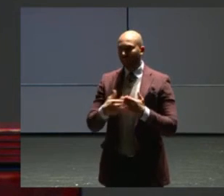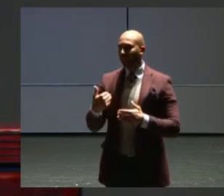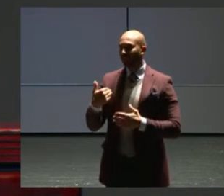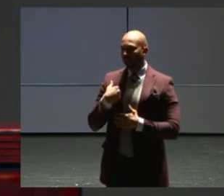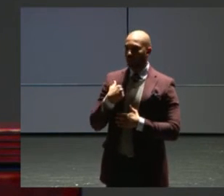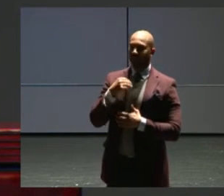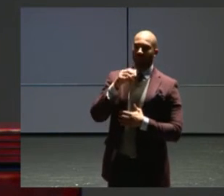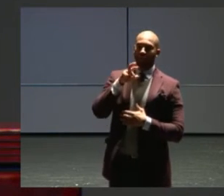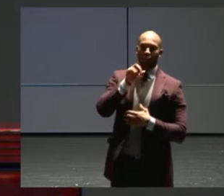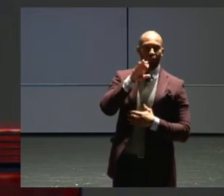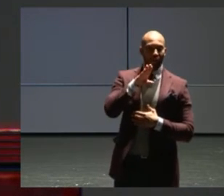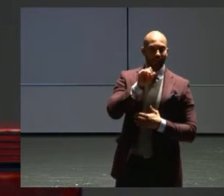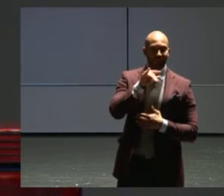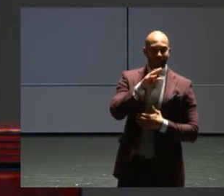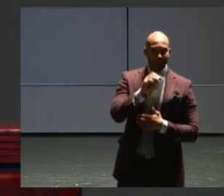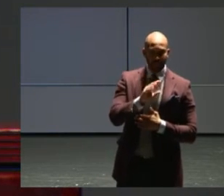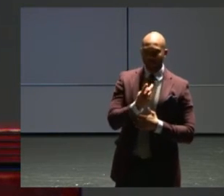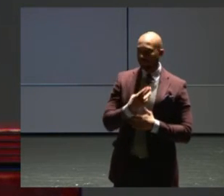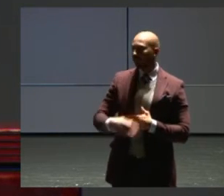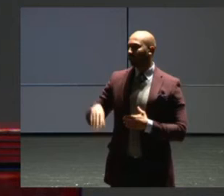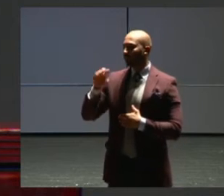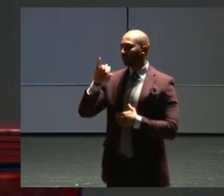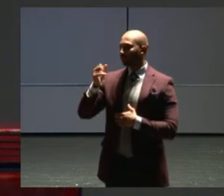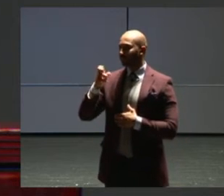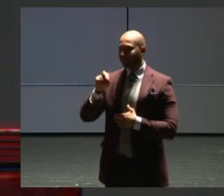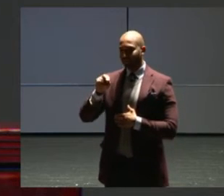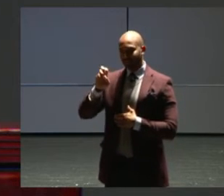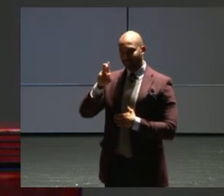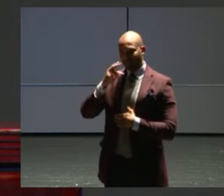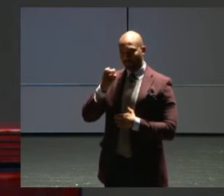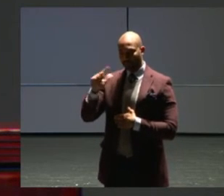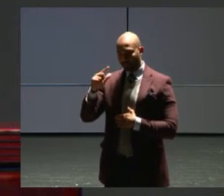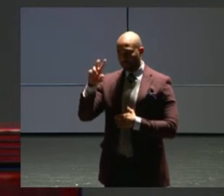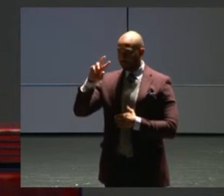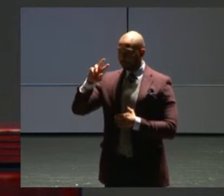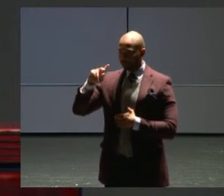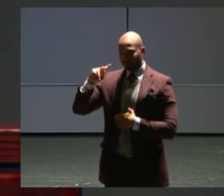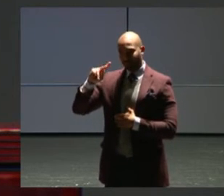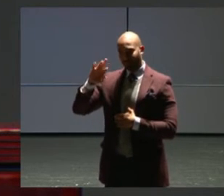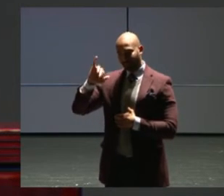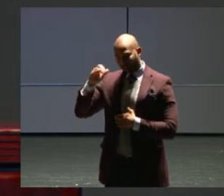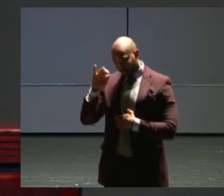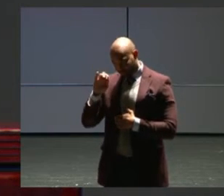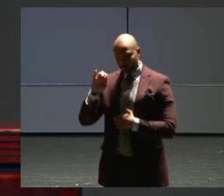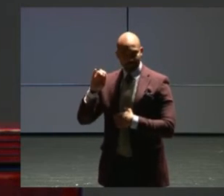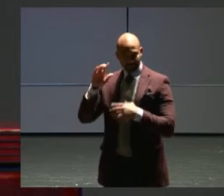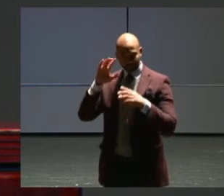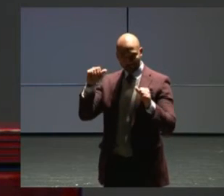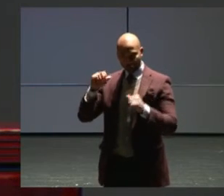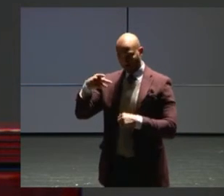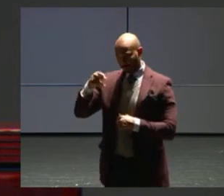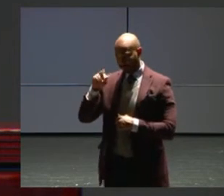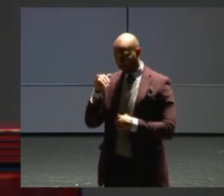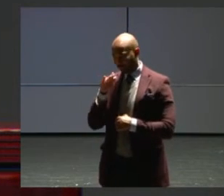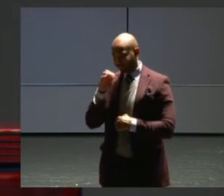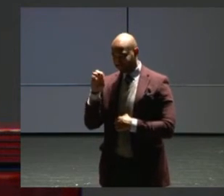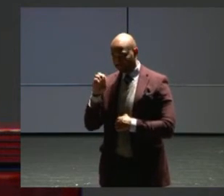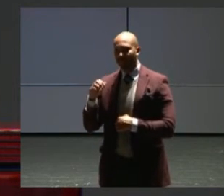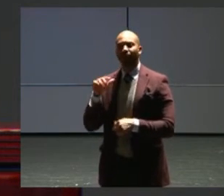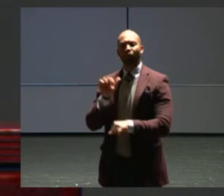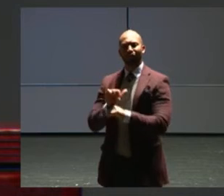Student Senior Affairs Officer Jim Hill, Provost Britz, Vice Chancellor Joan Prince. They've been working for the past